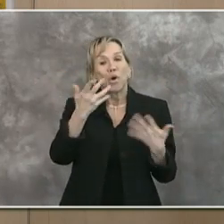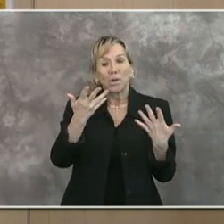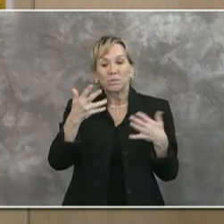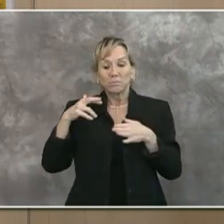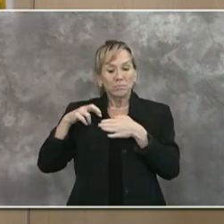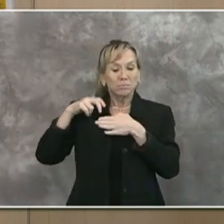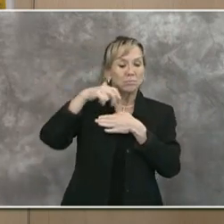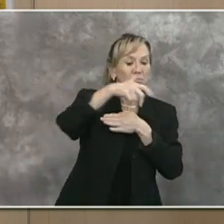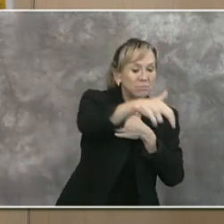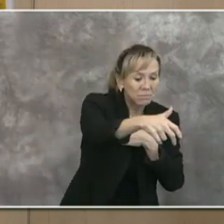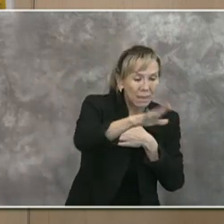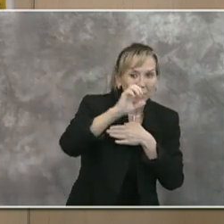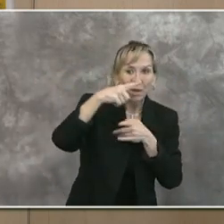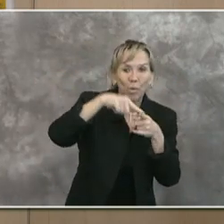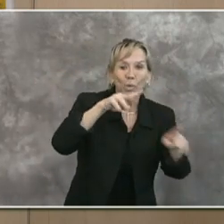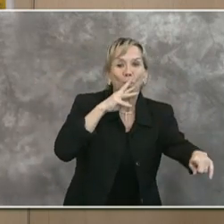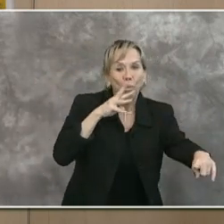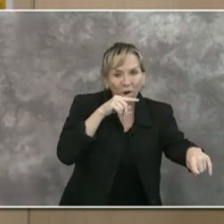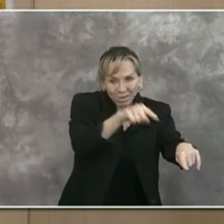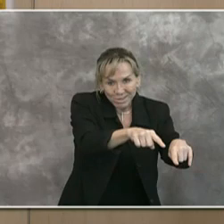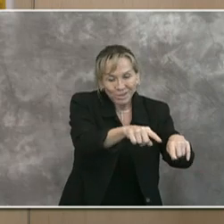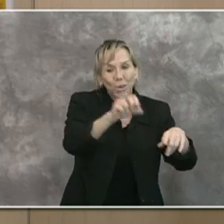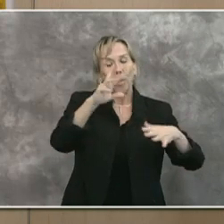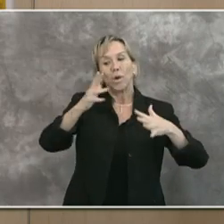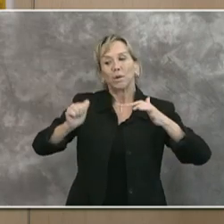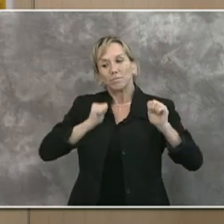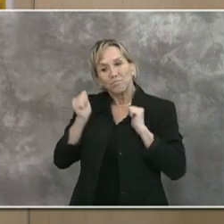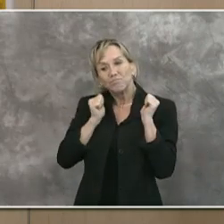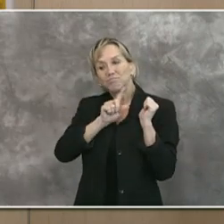to walk through them, to have active